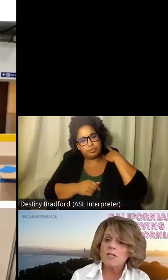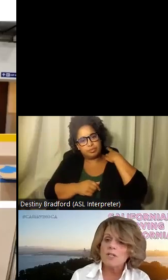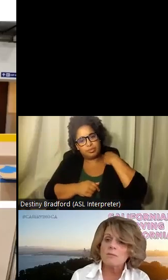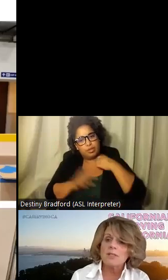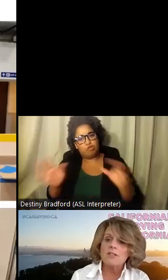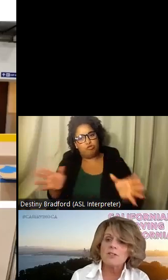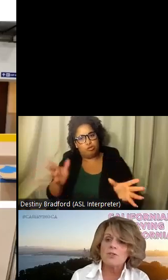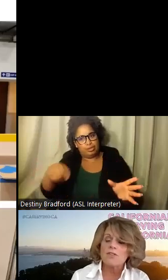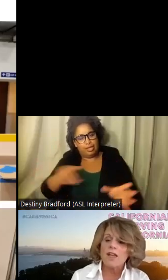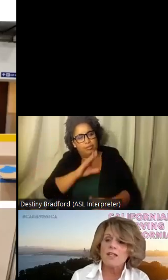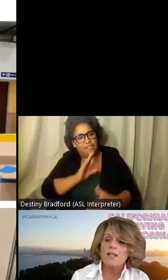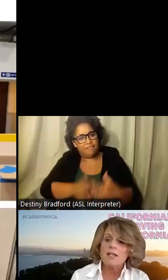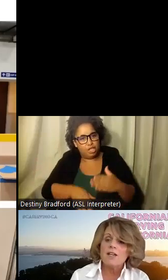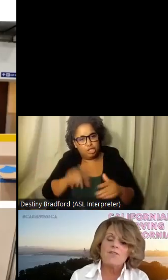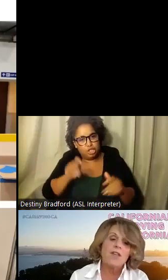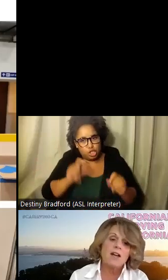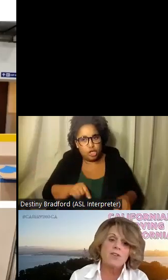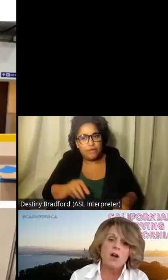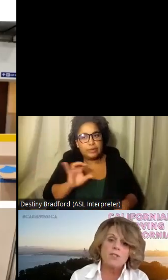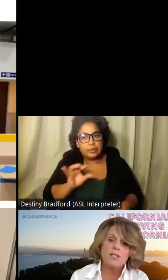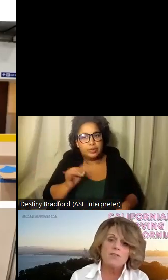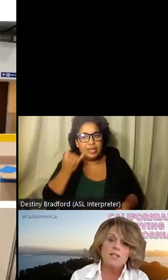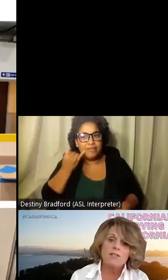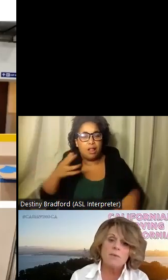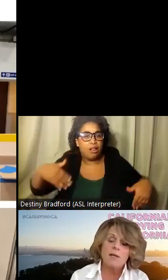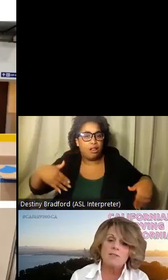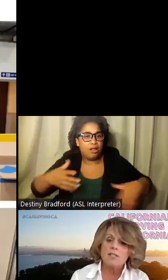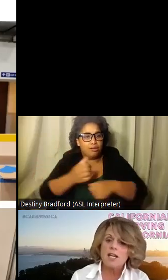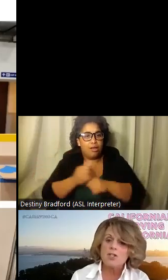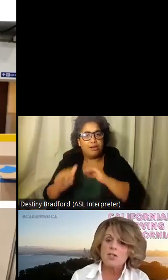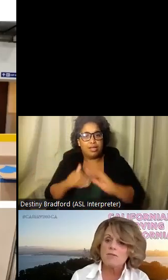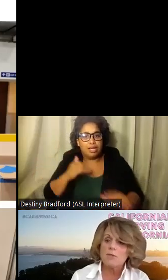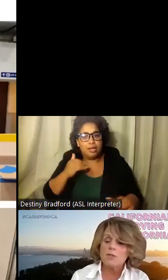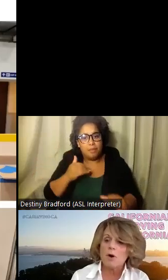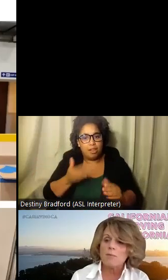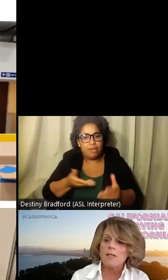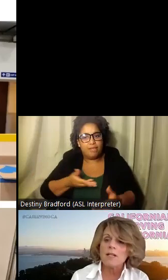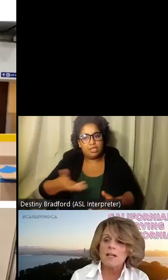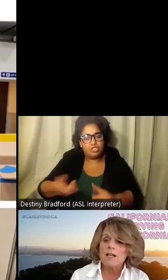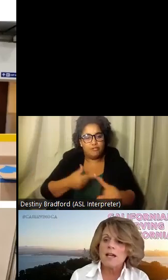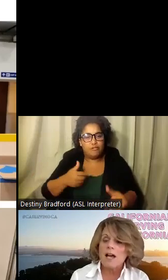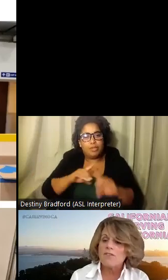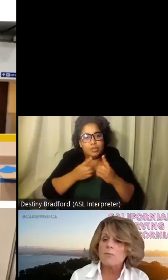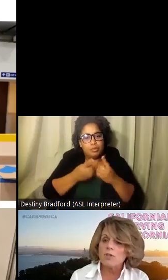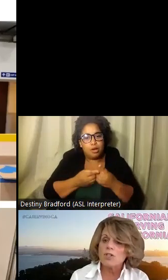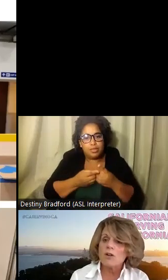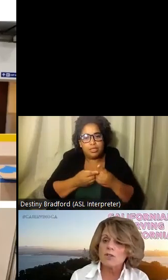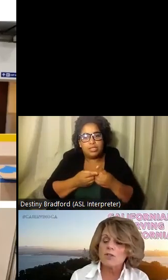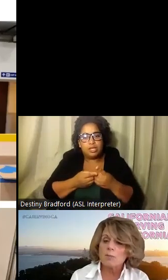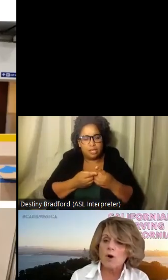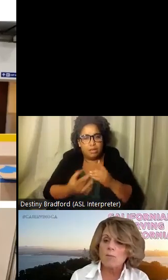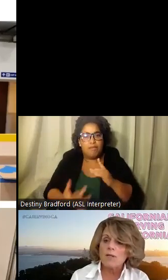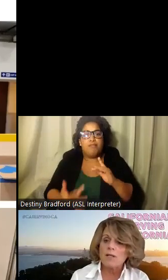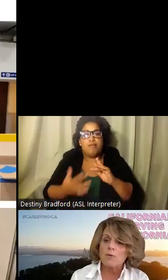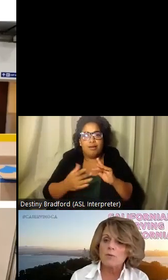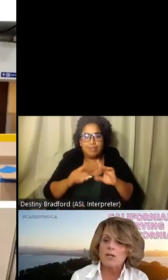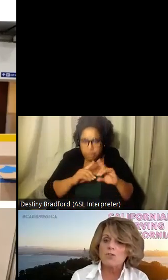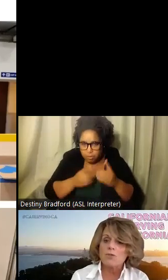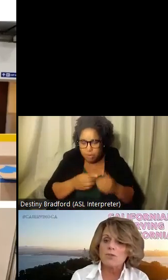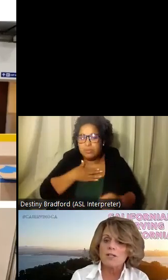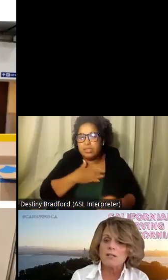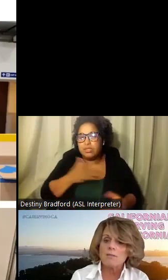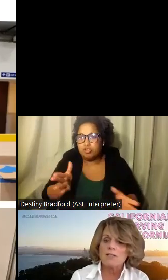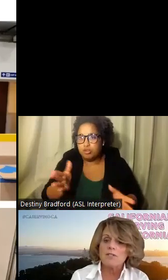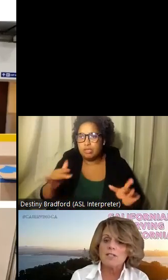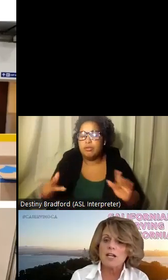encourage them to complete the survey. If they have not received an email invitation from the department, have them reach out to the department, and we will make